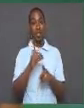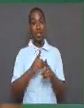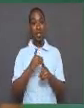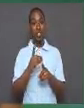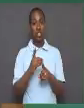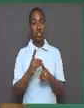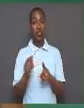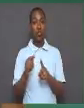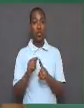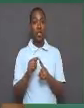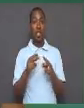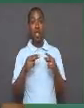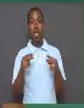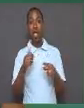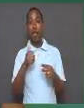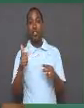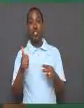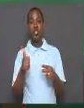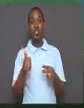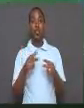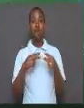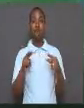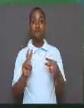through arteries and veins.